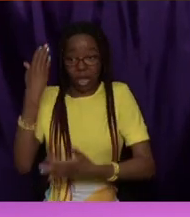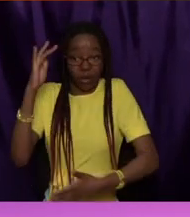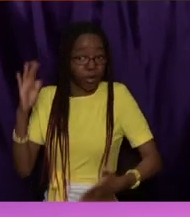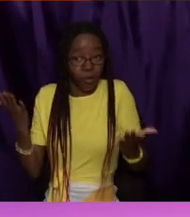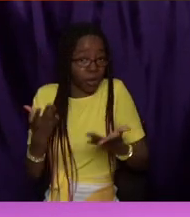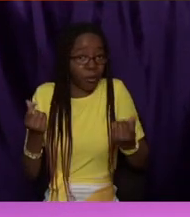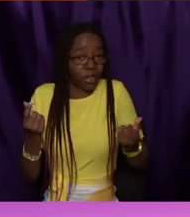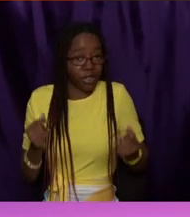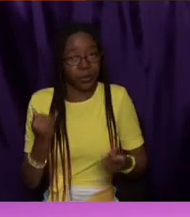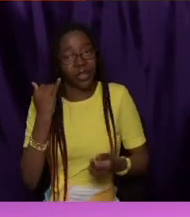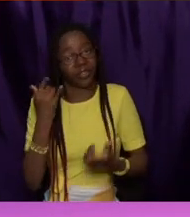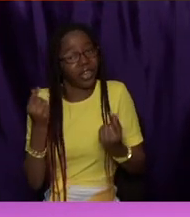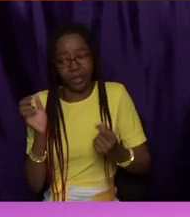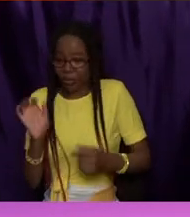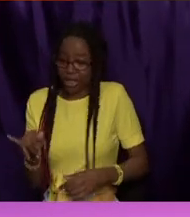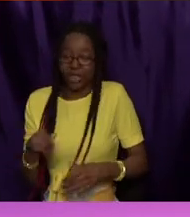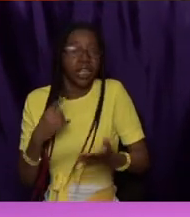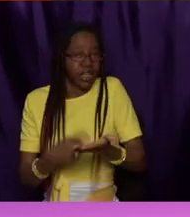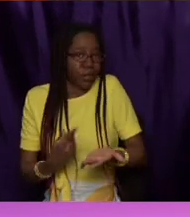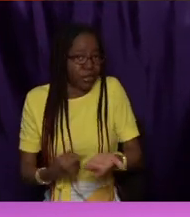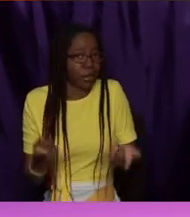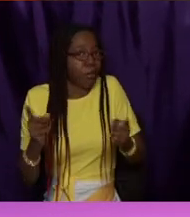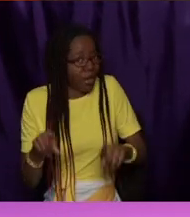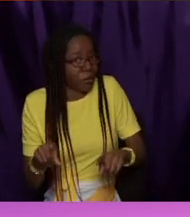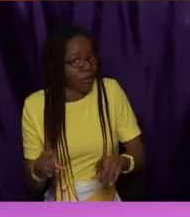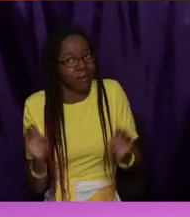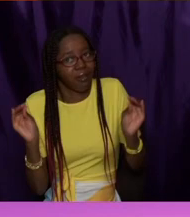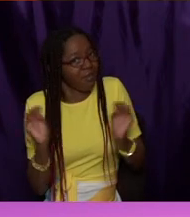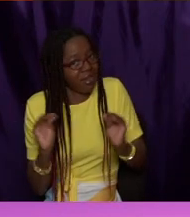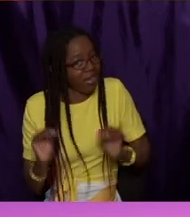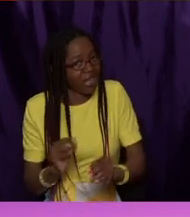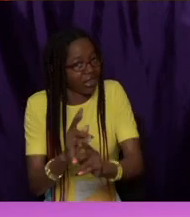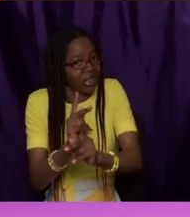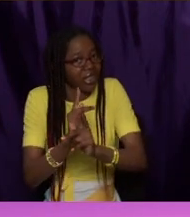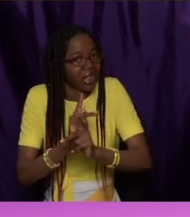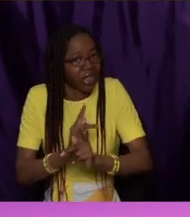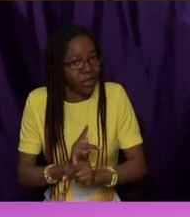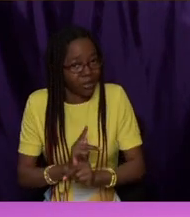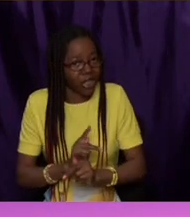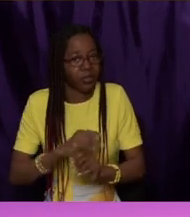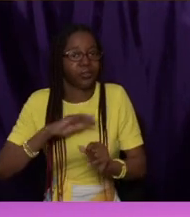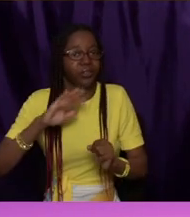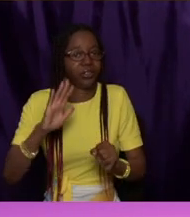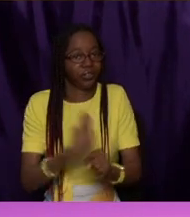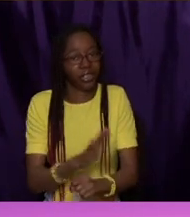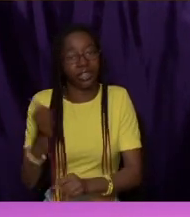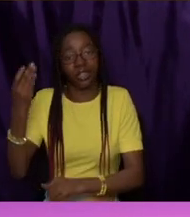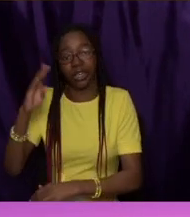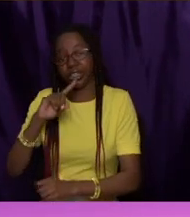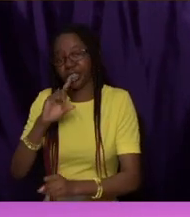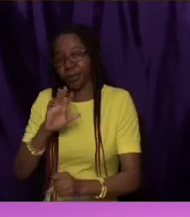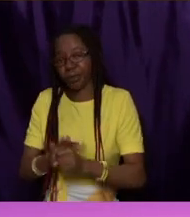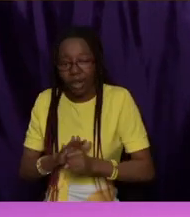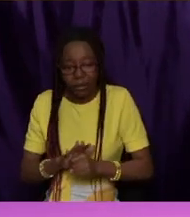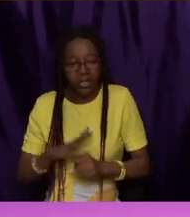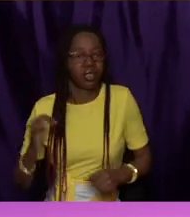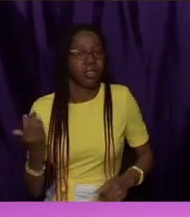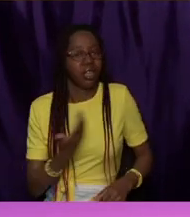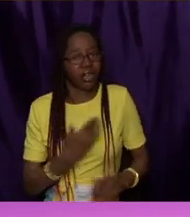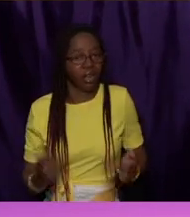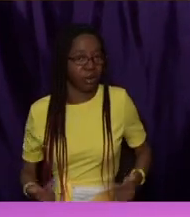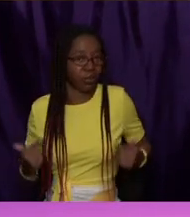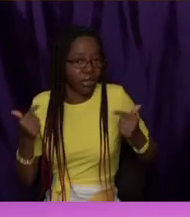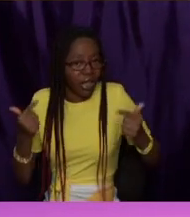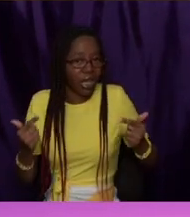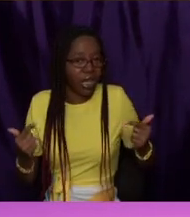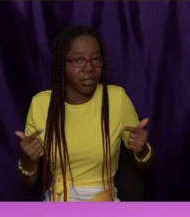I'm going to do, but if I do this, something going to happen. Nothing keeps us from fulfilling God's promise and our purpose